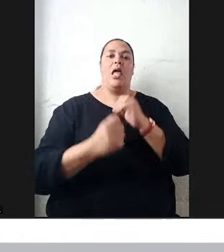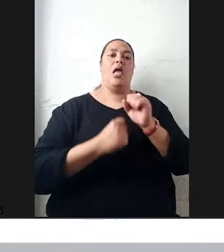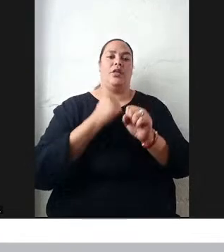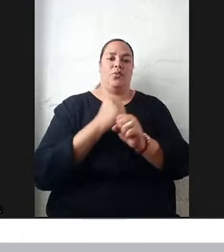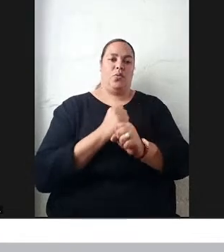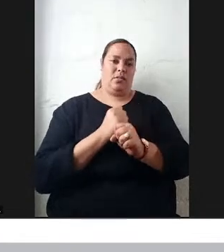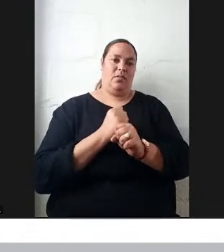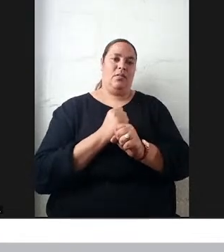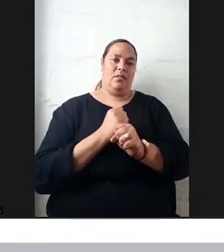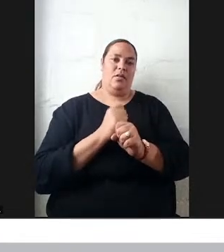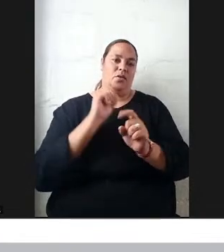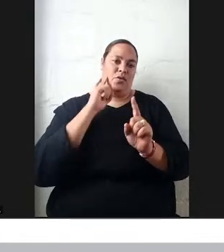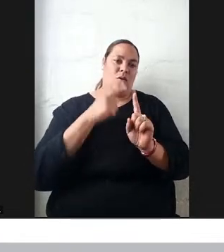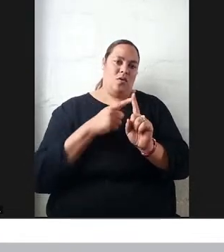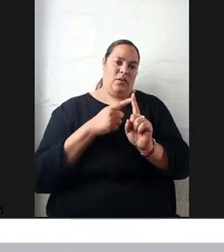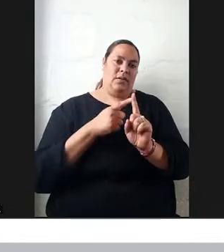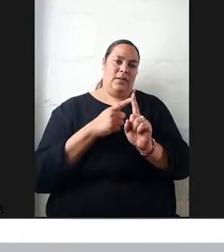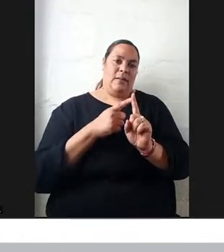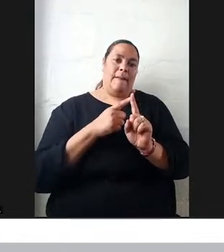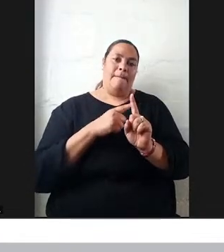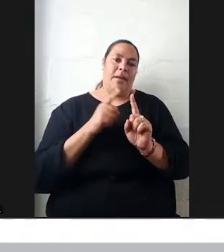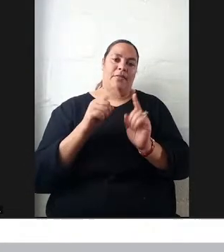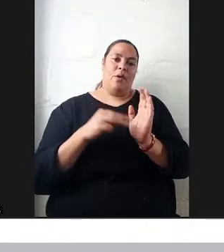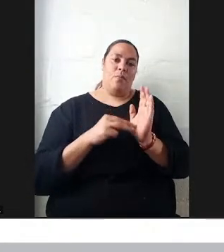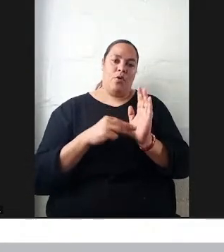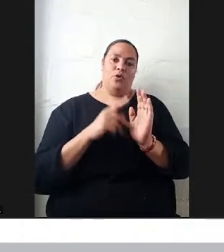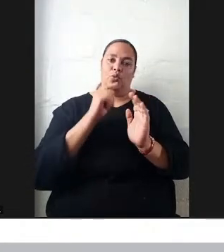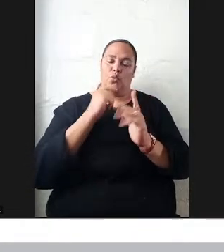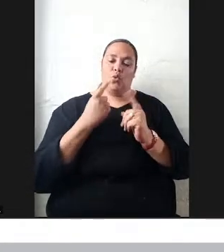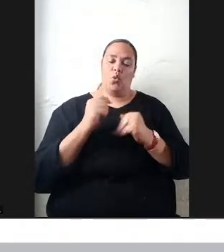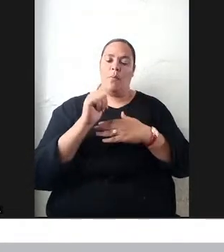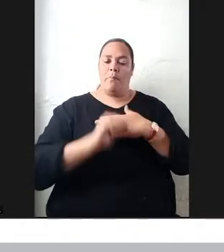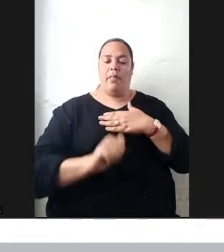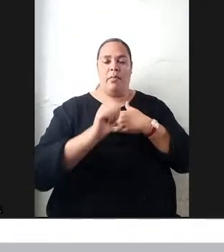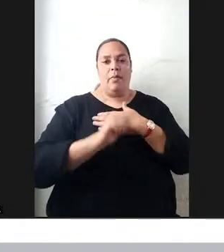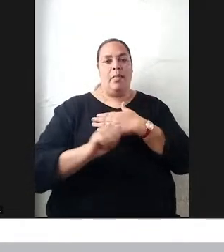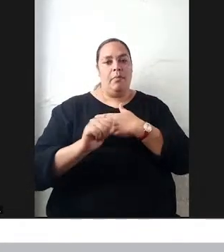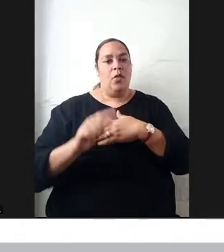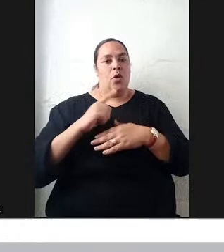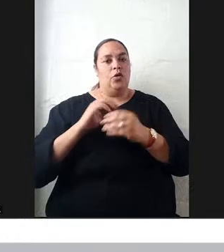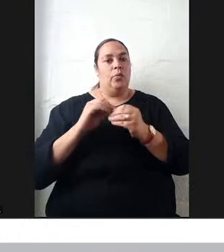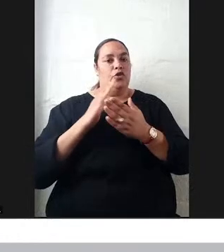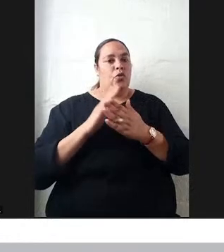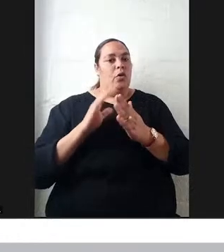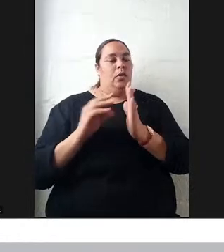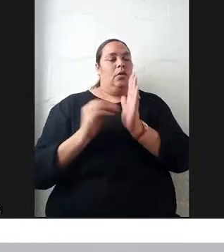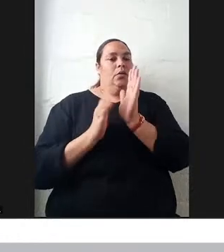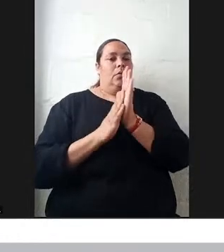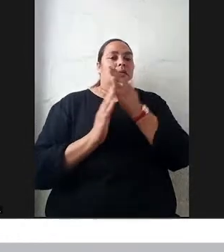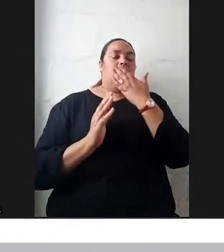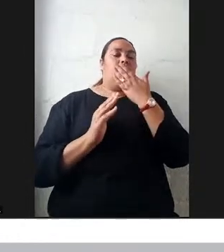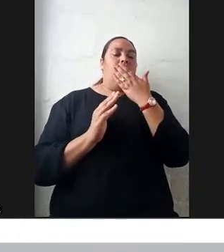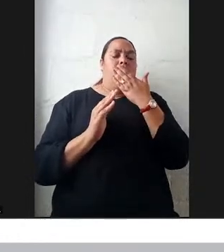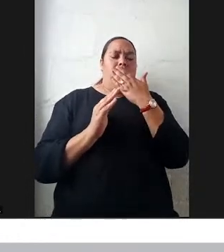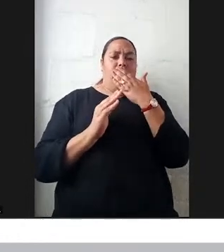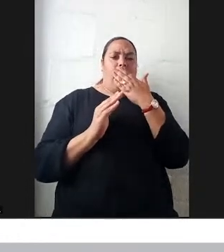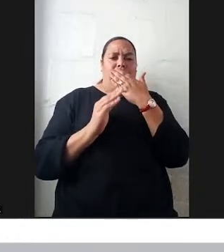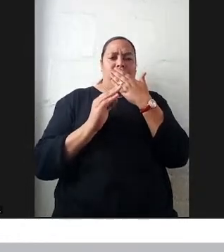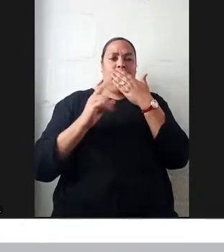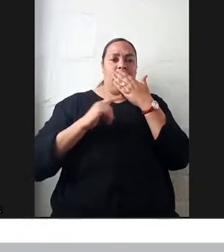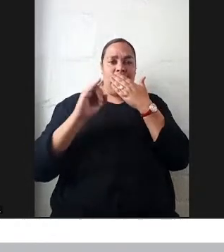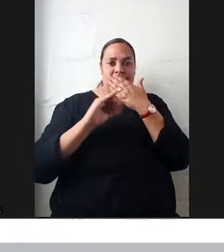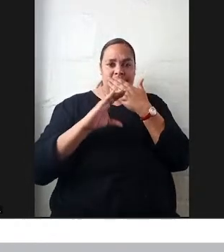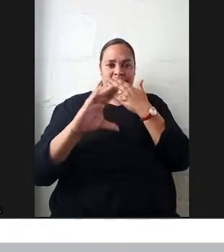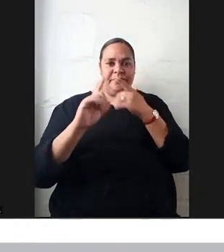the annual targets. The modeling actually is done monthly to make sure they track that as the investors and the Freeport Saldanha itself spend